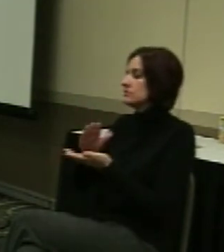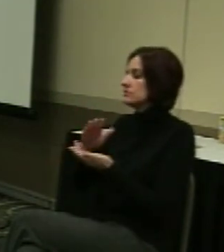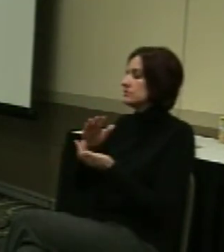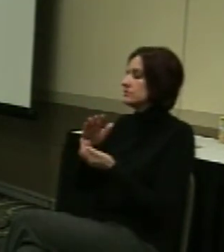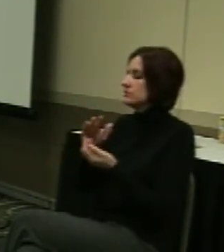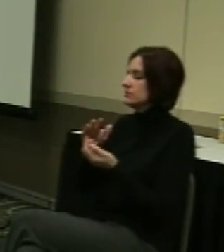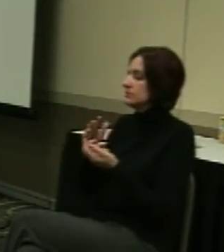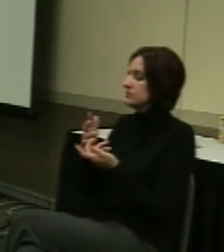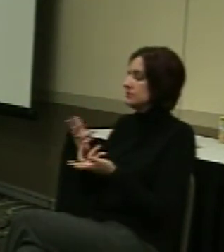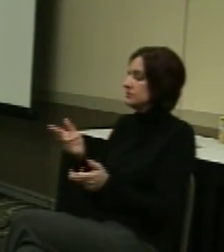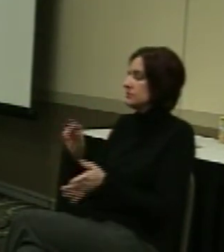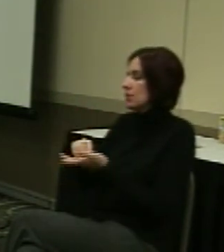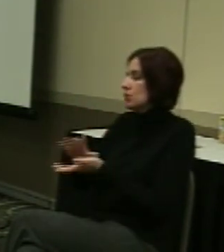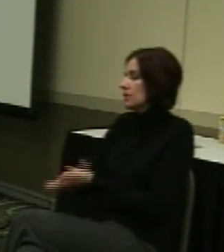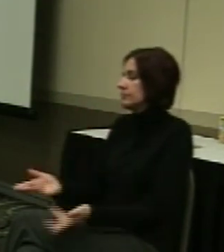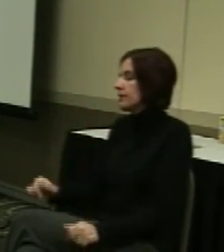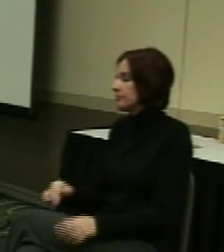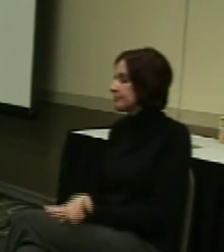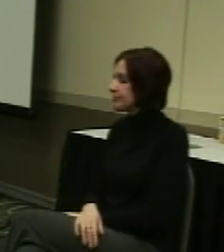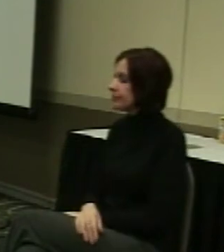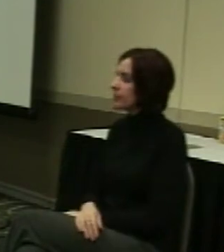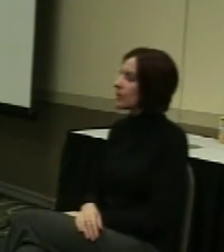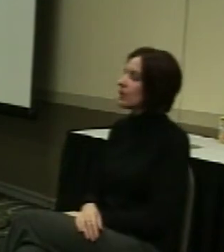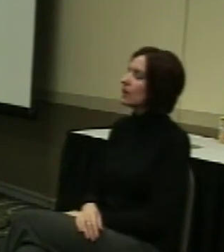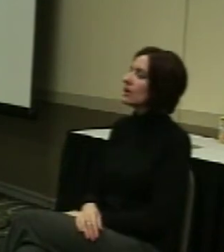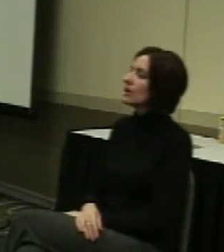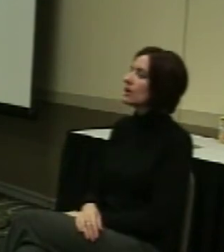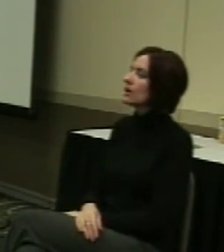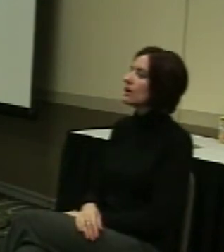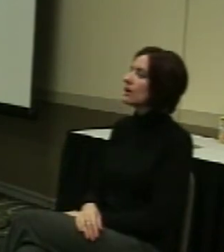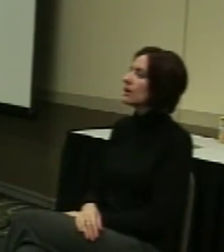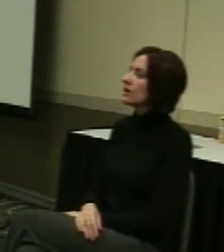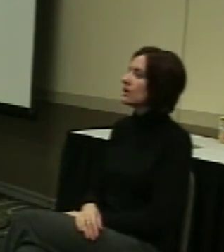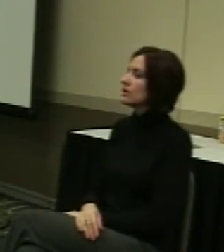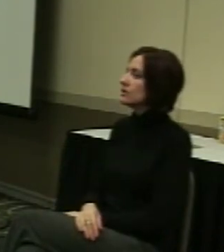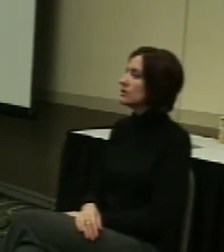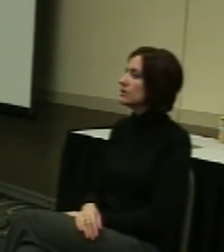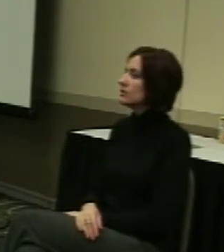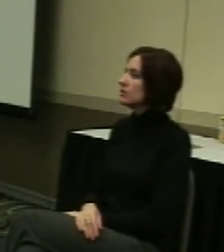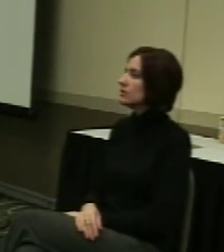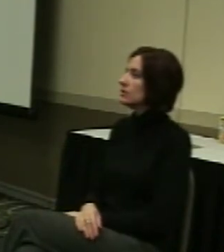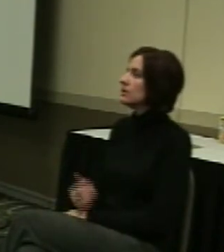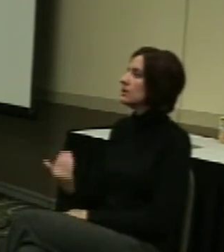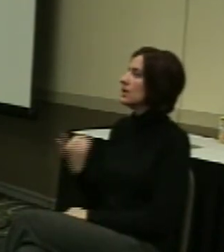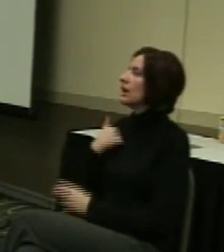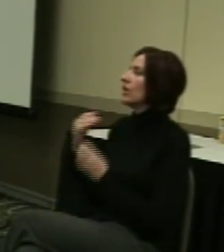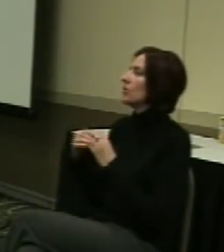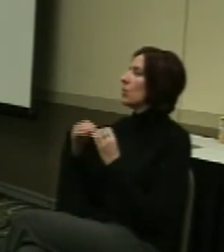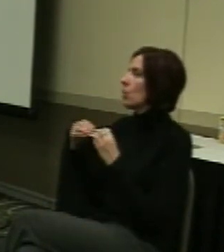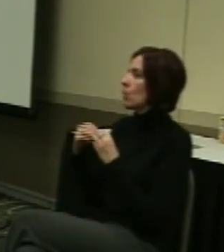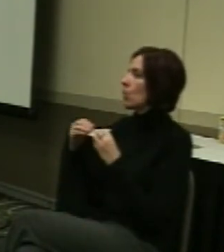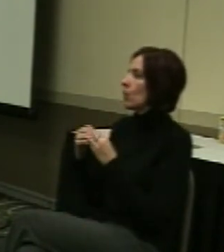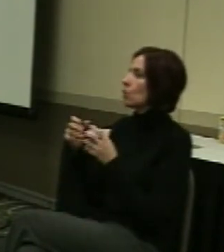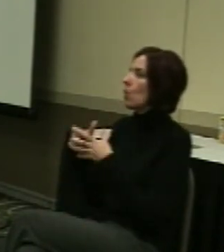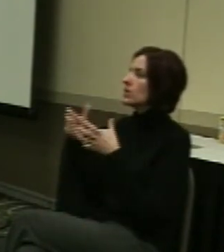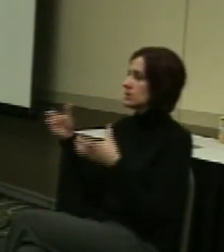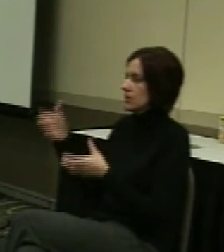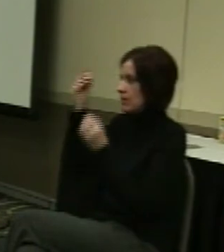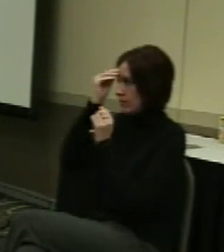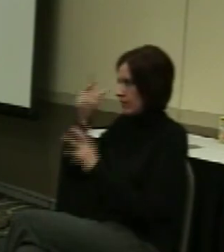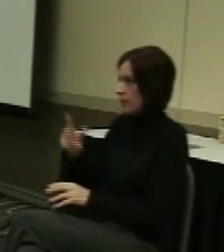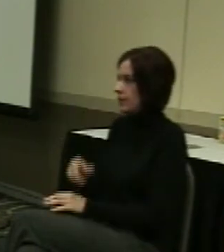that can be put on paper. I have a more quantitative information here that